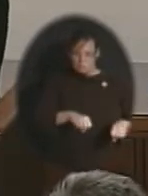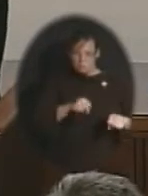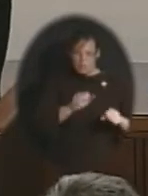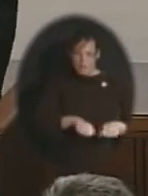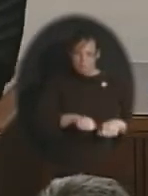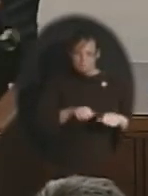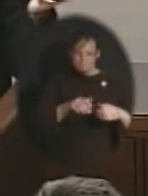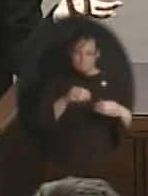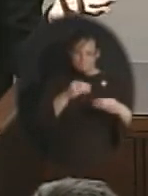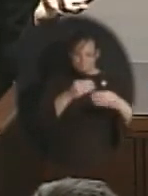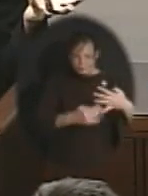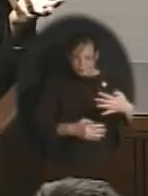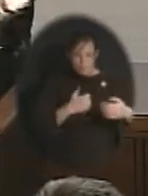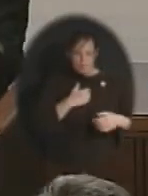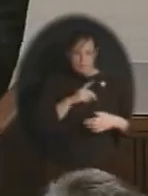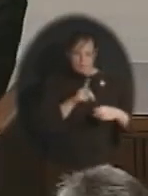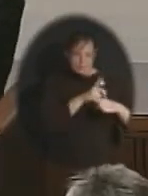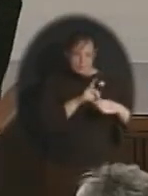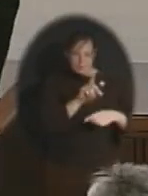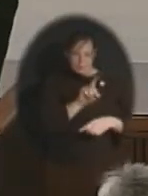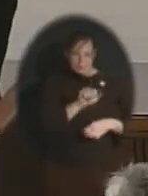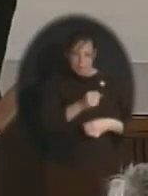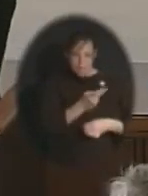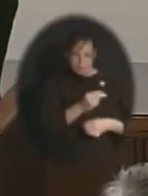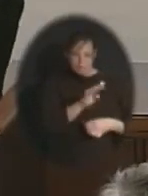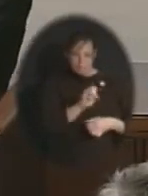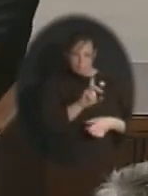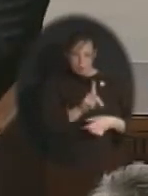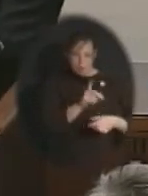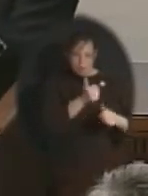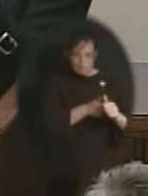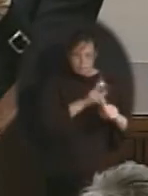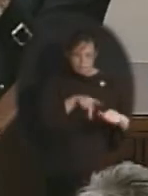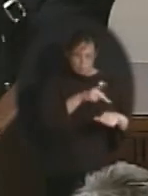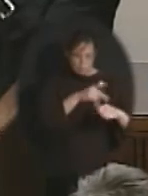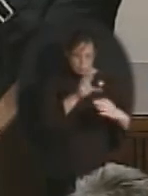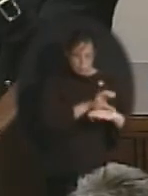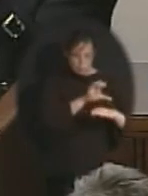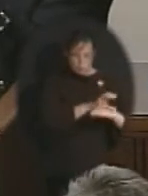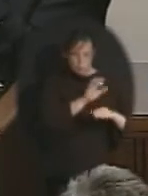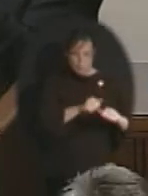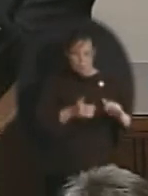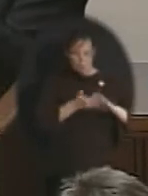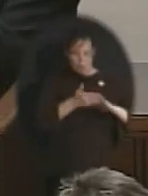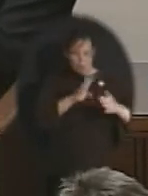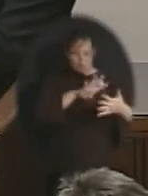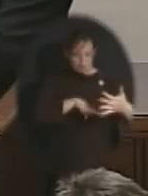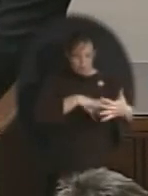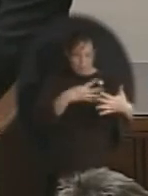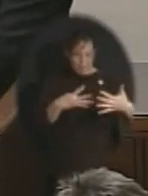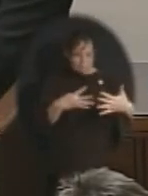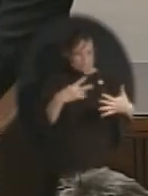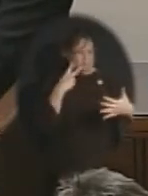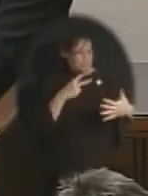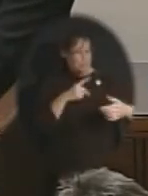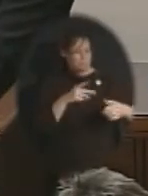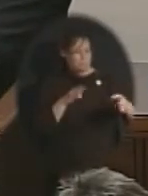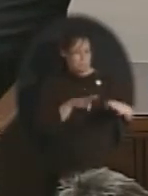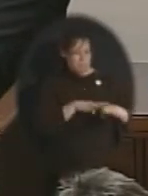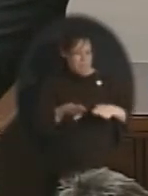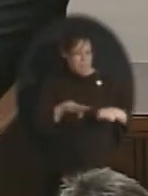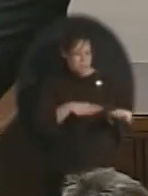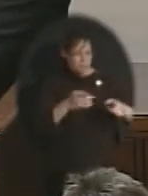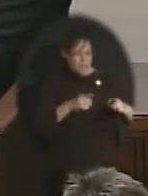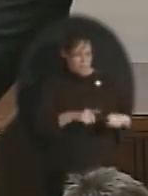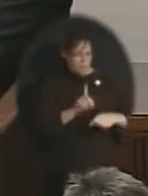by school. We have a discipline dashboard that's on every principal's computer that they can run graphs and check where's the behavior occurring,